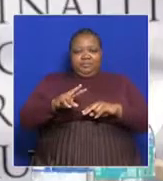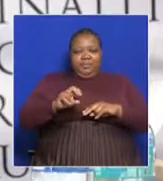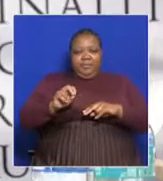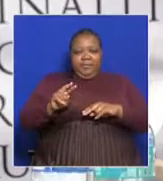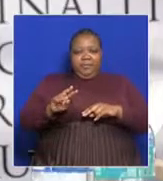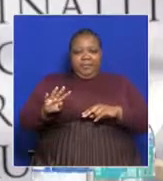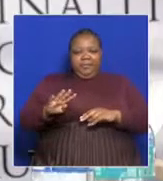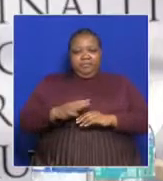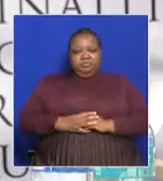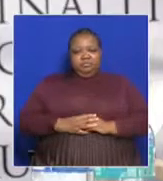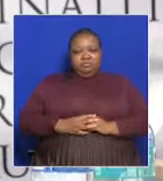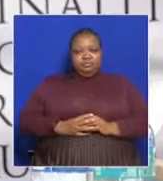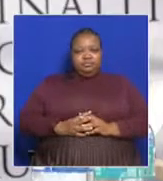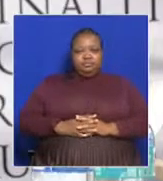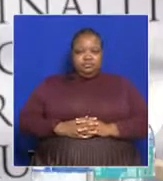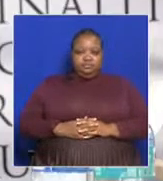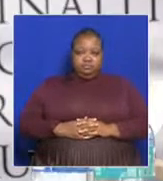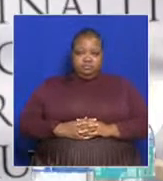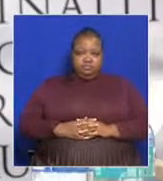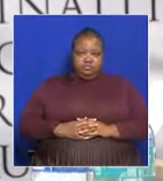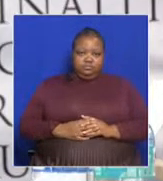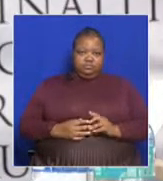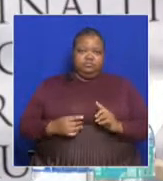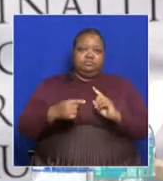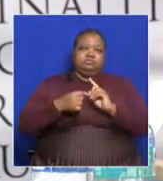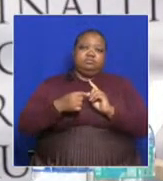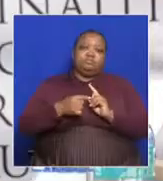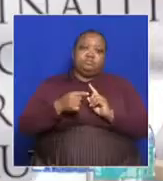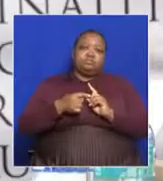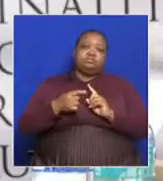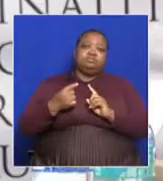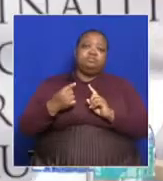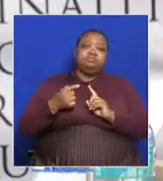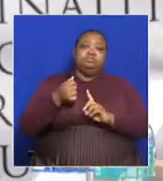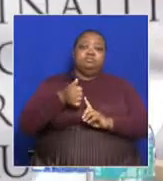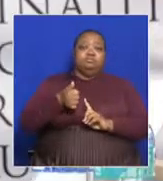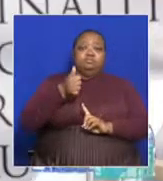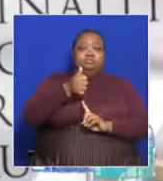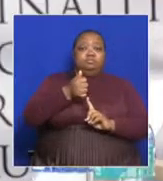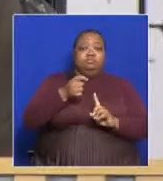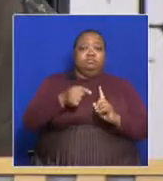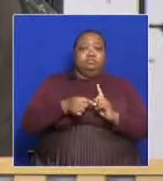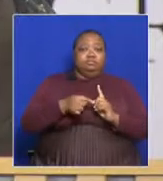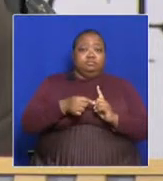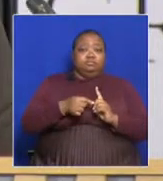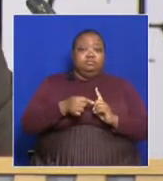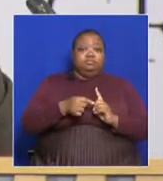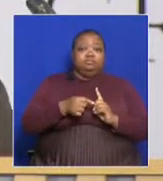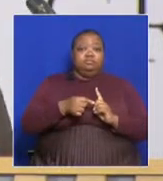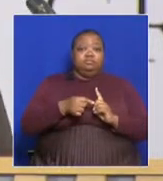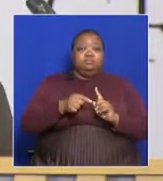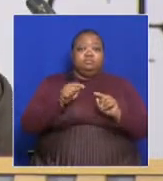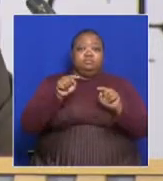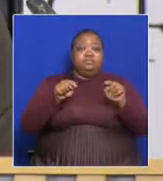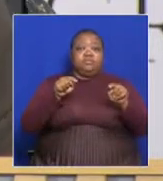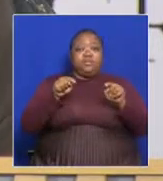As his direct superior then, can you shed light on the allegations of this